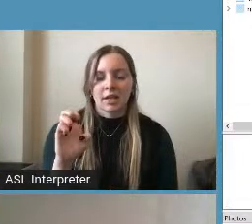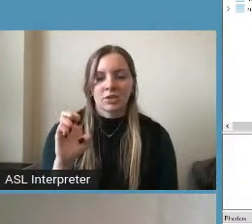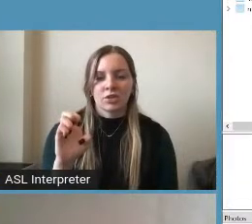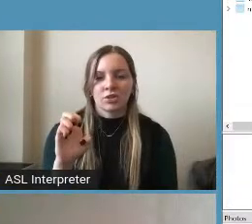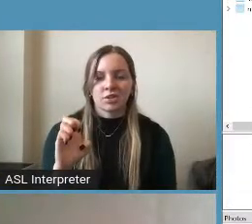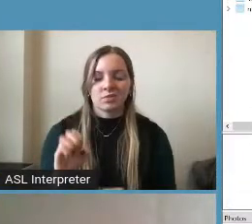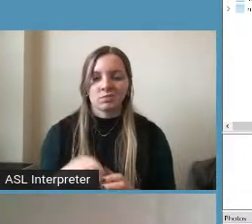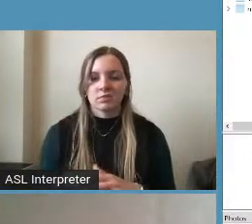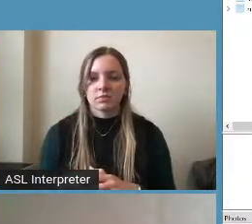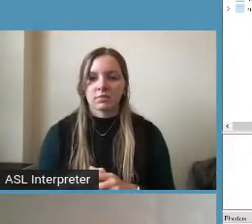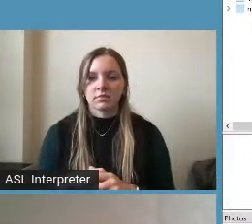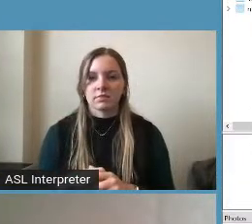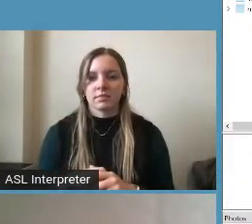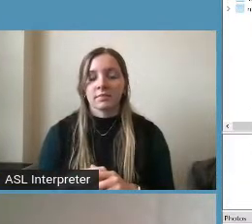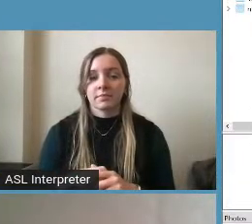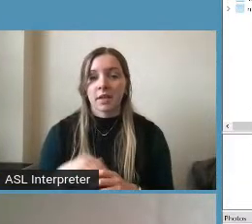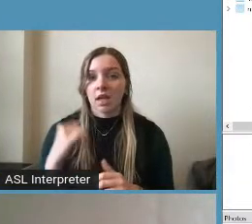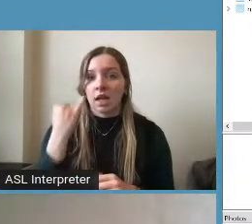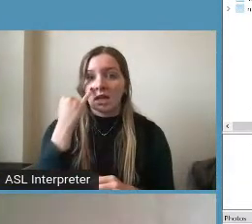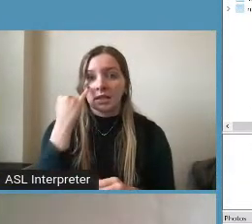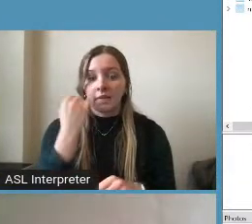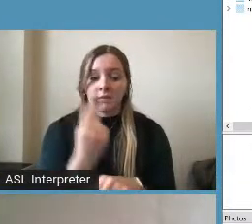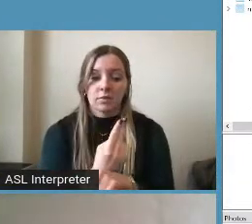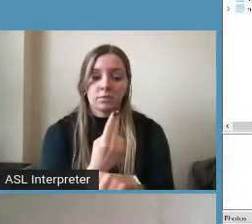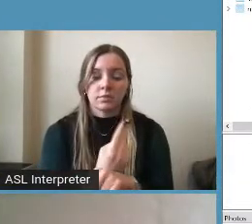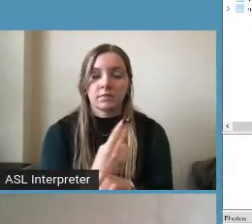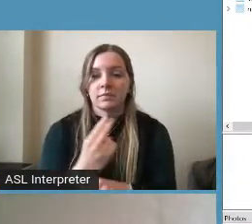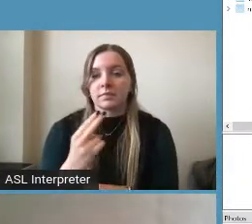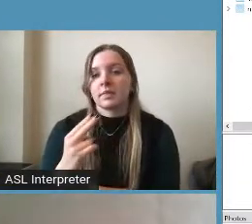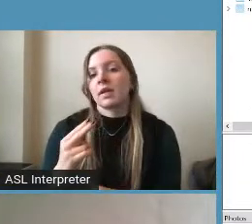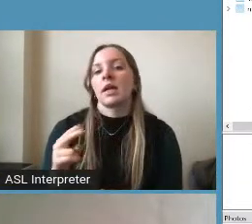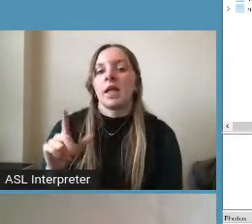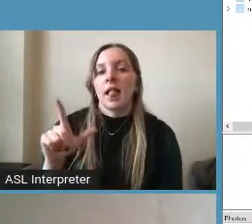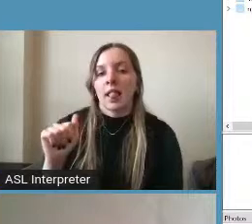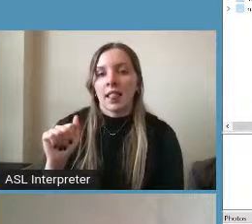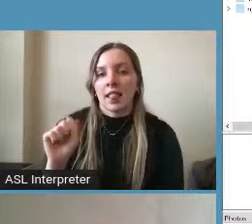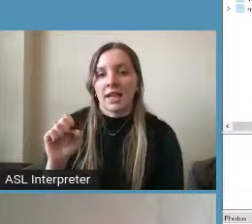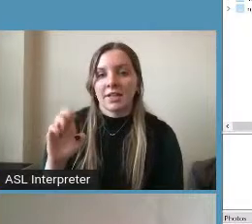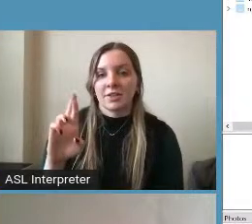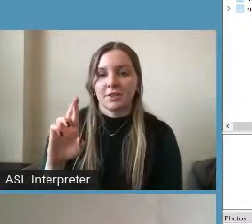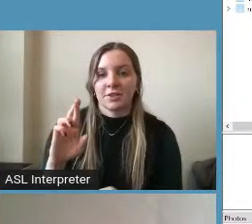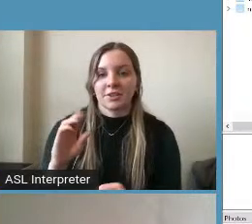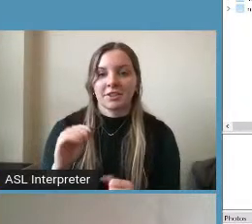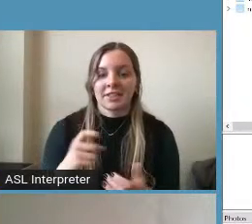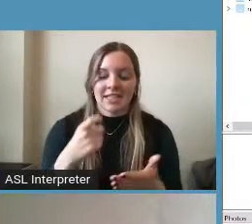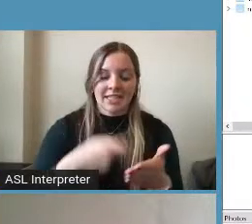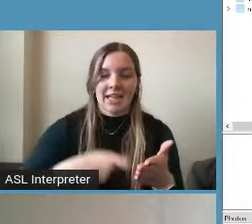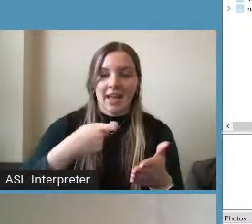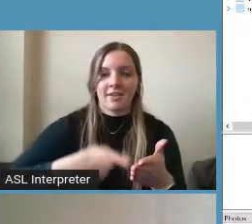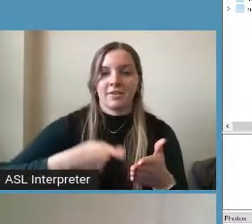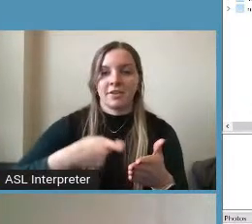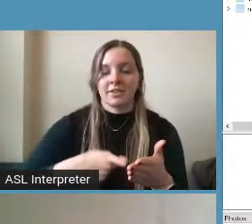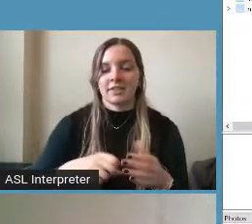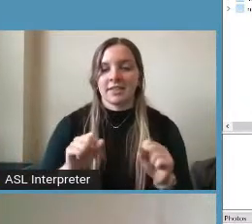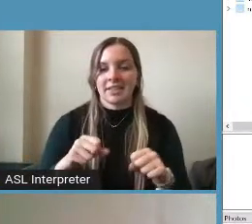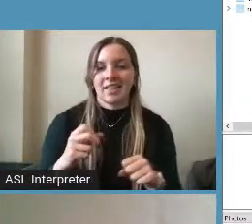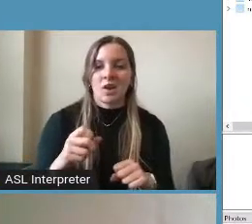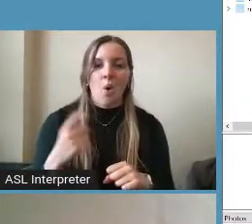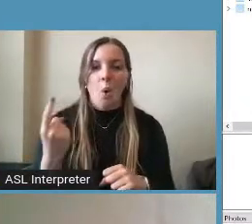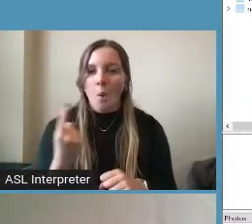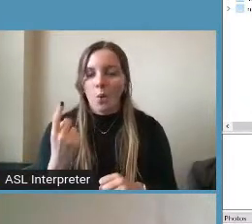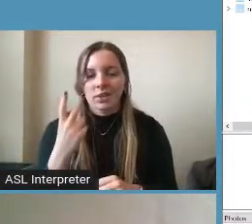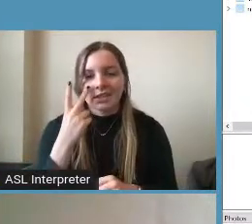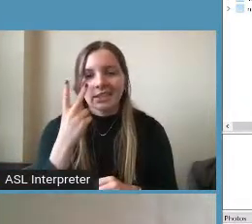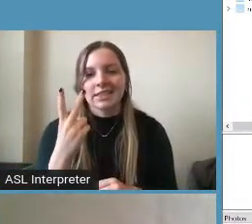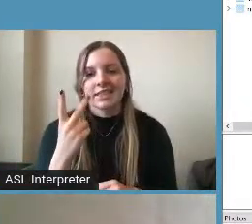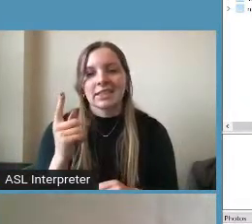scanner, there are photos generally taken with a camera. Sometimes there are other methods for getting the surface. And then that texture